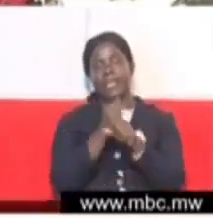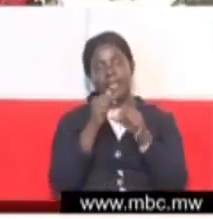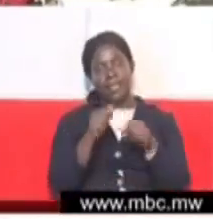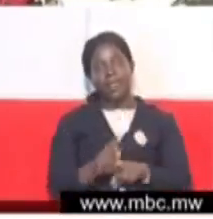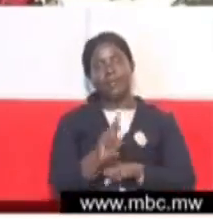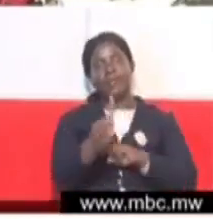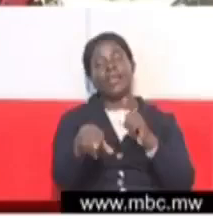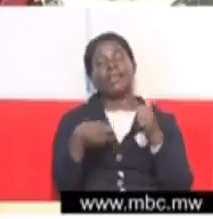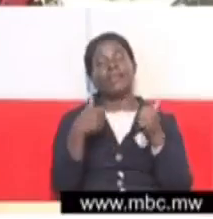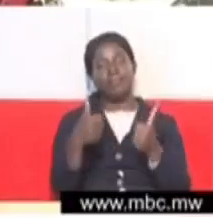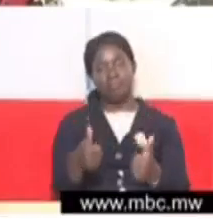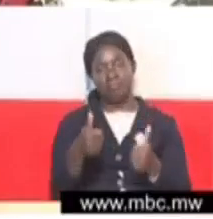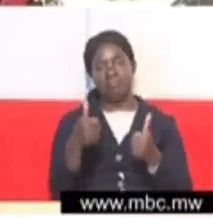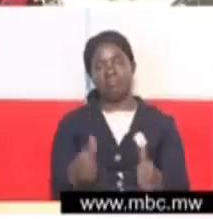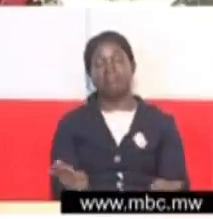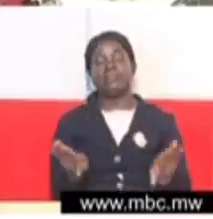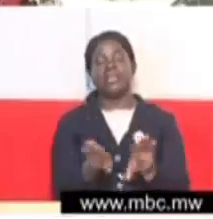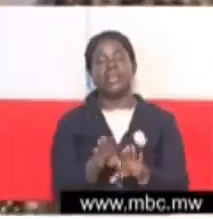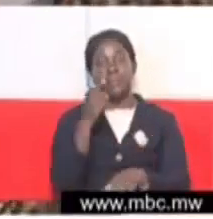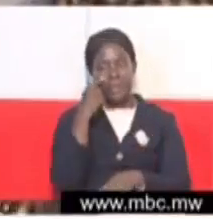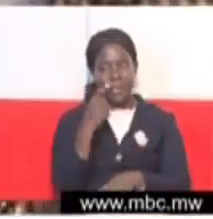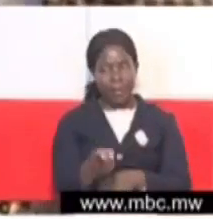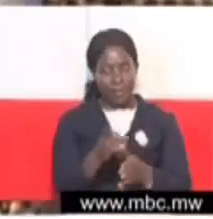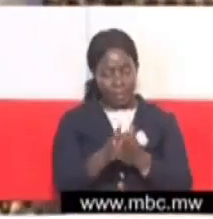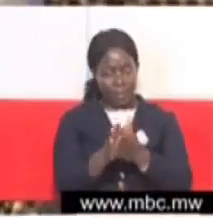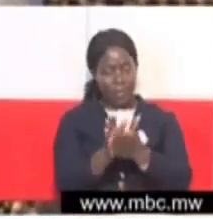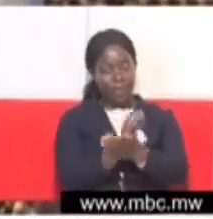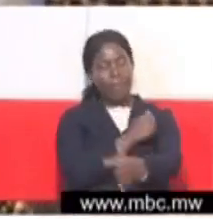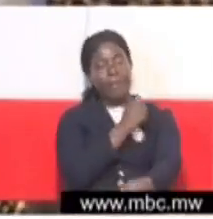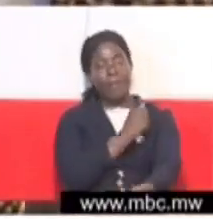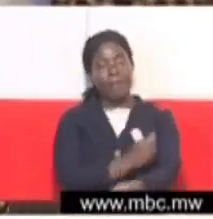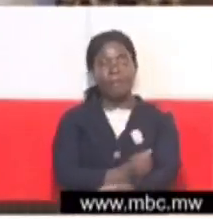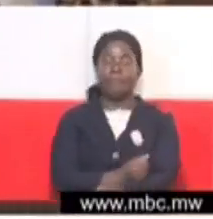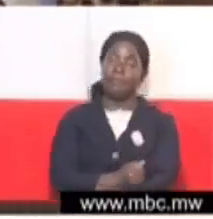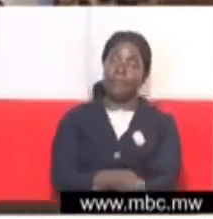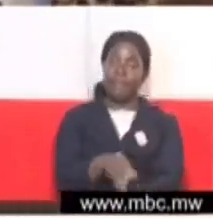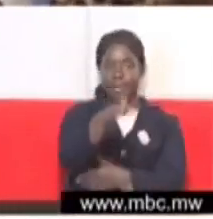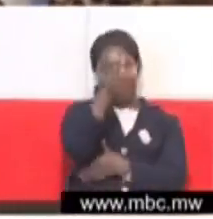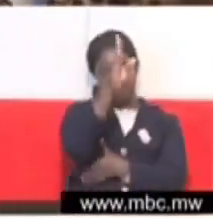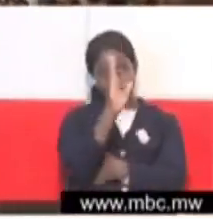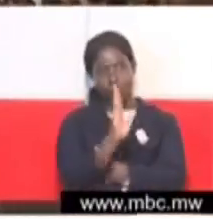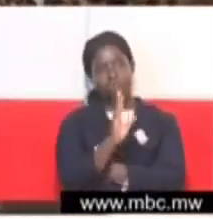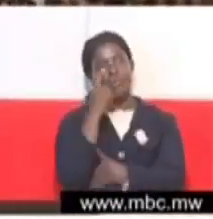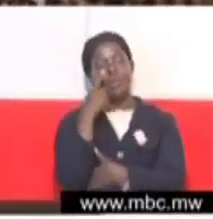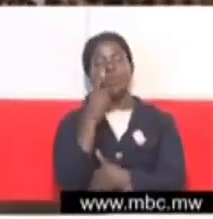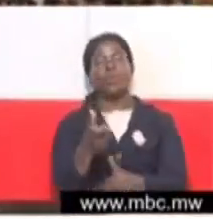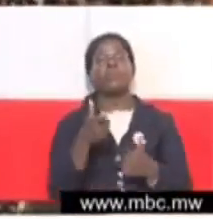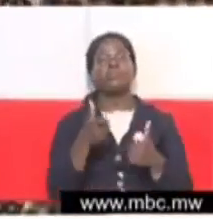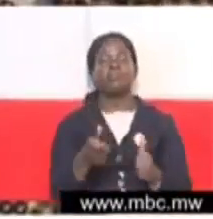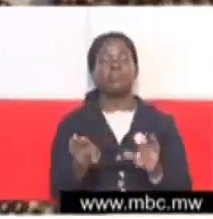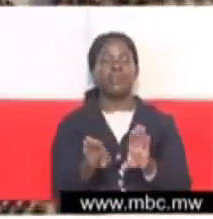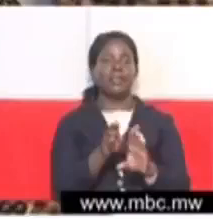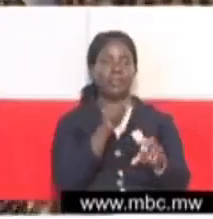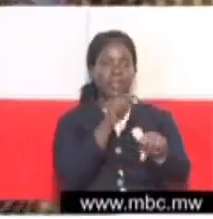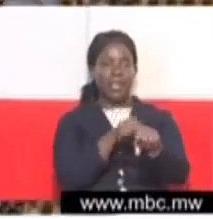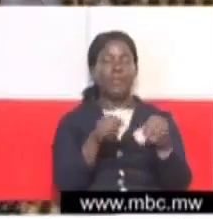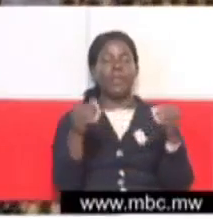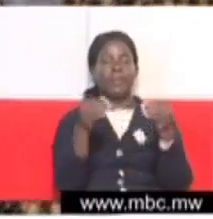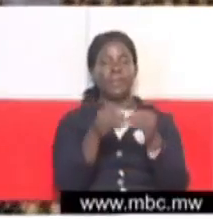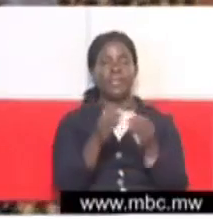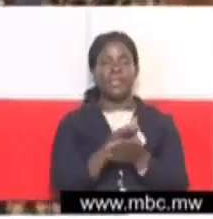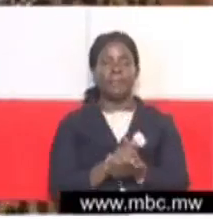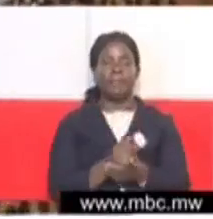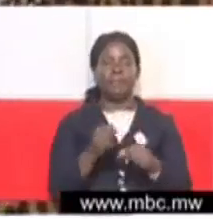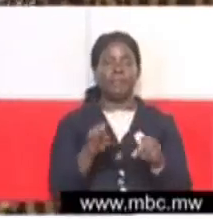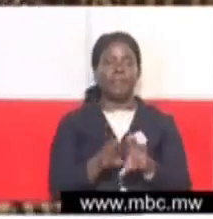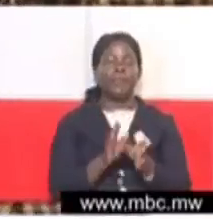success, and we have seen the power of God being manifested during this camp meeting. We